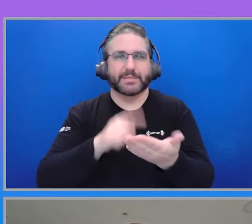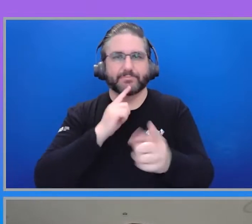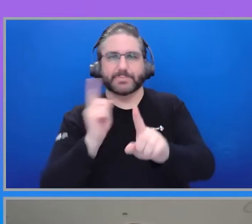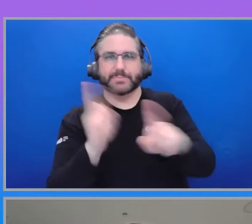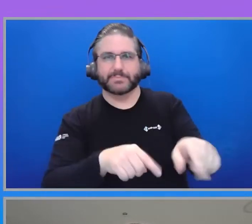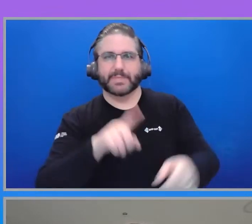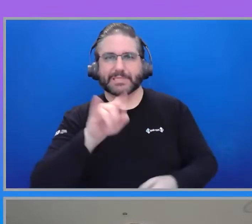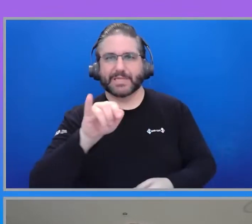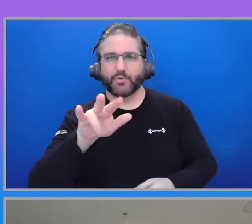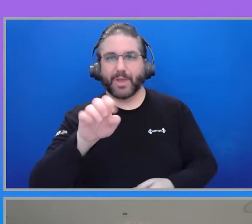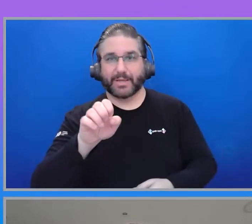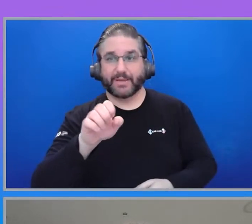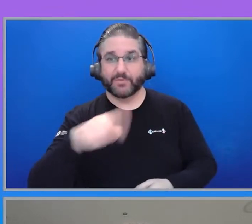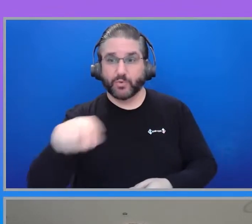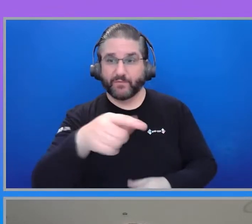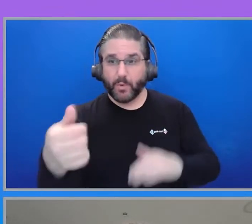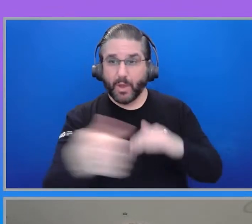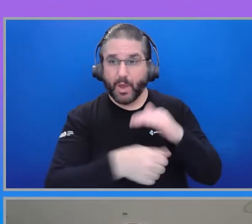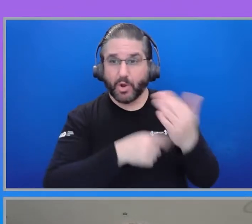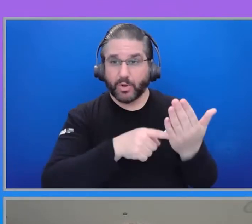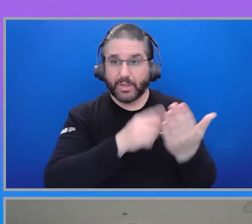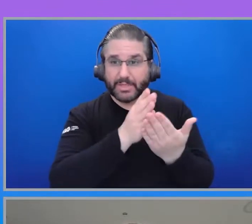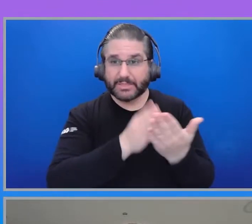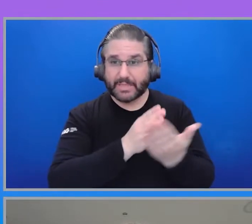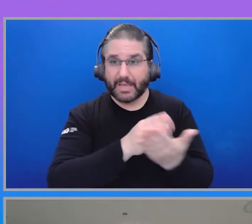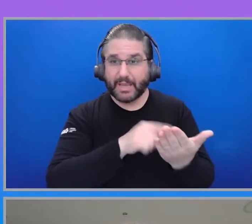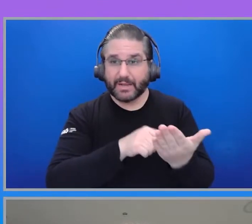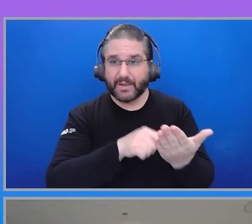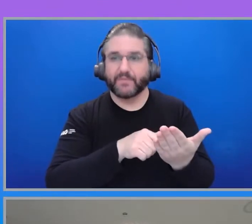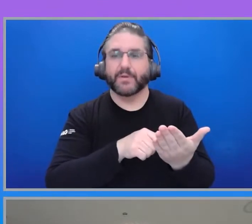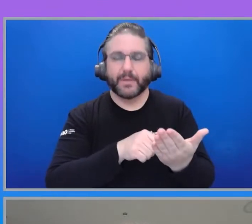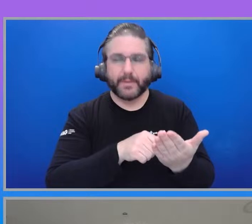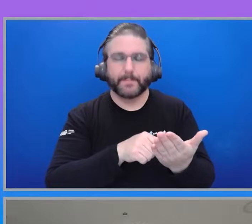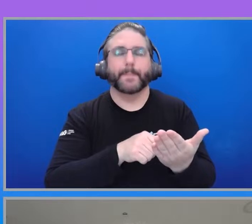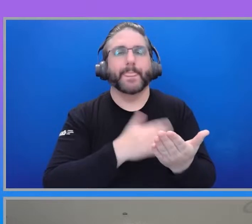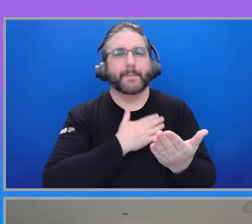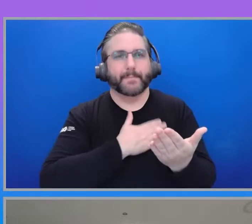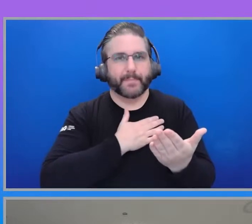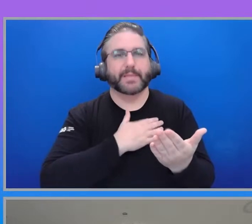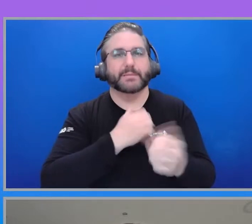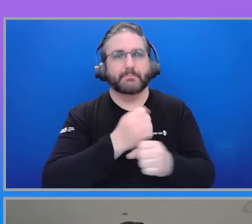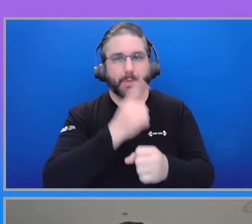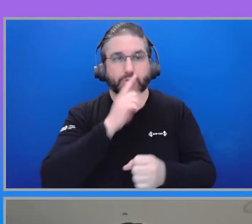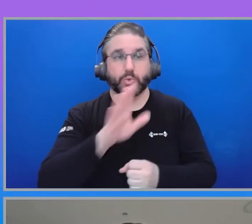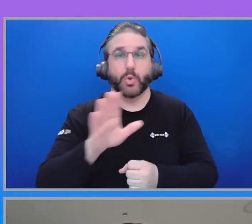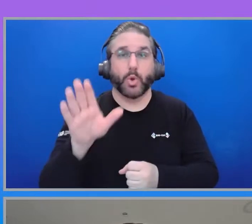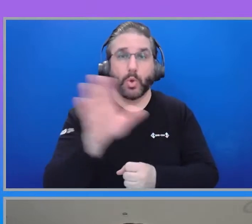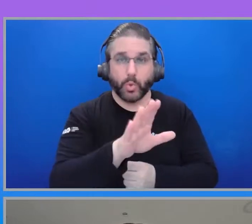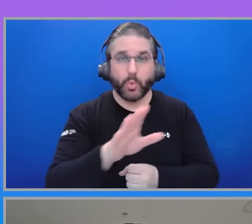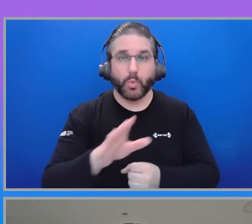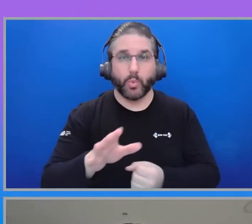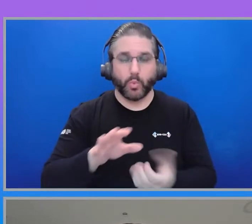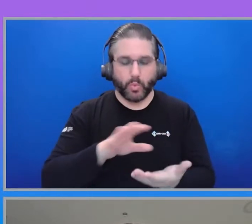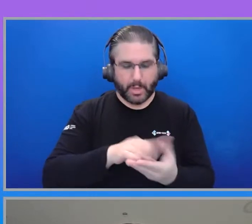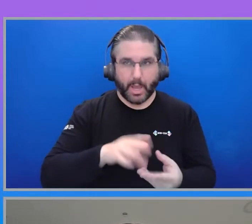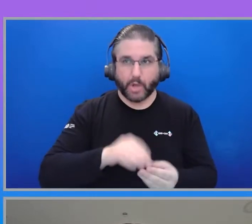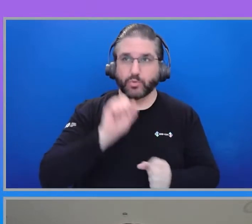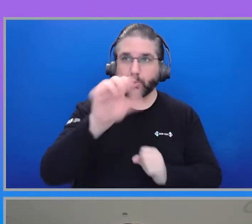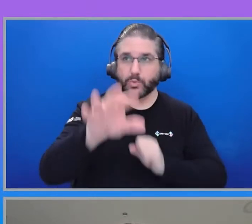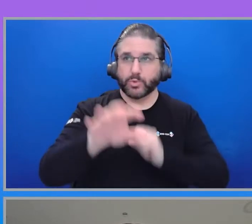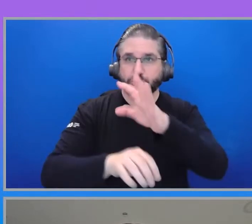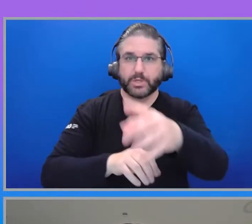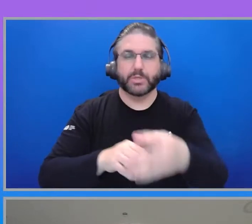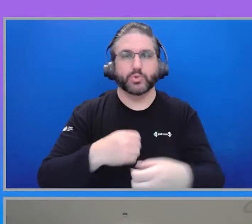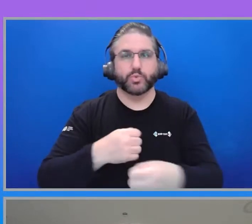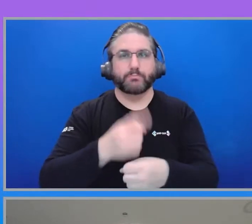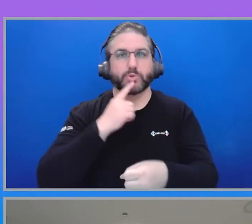please participate and make sure that your contributions are there to have a standard that is suitable